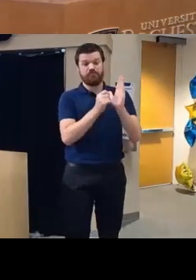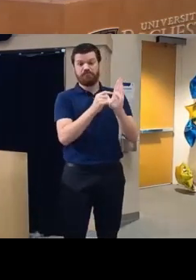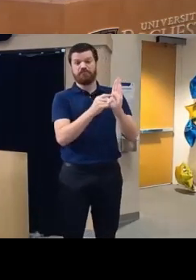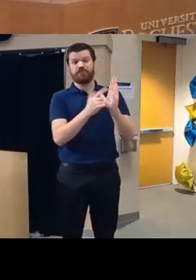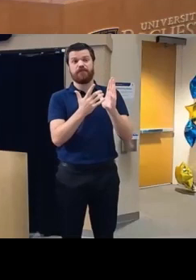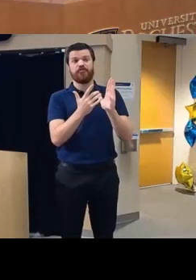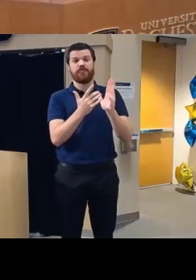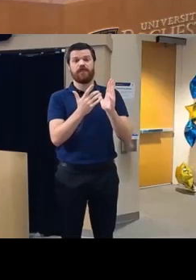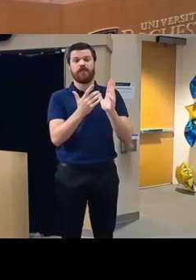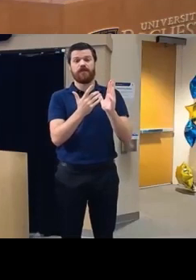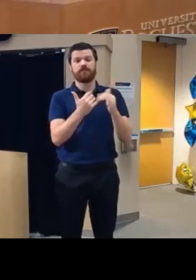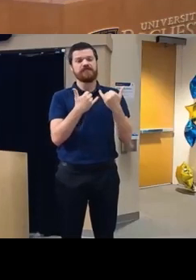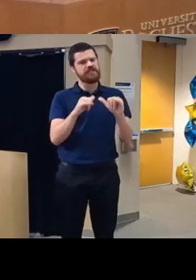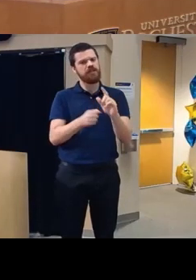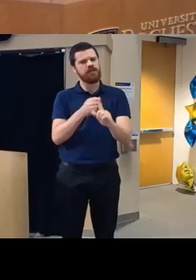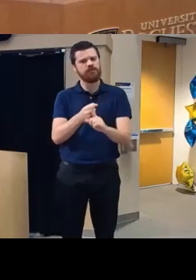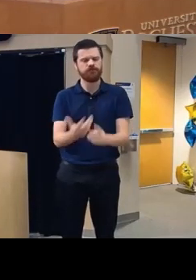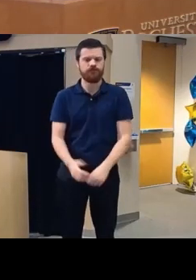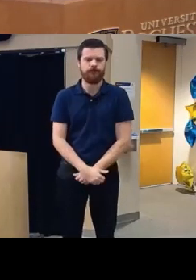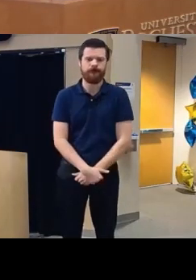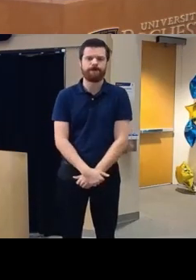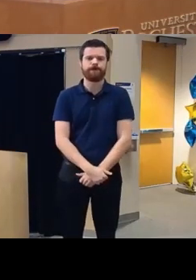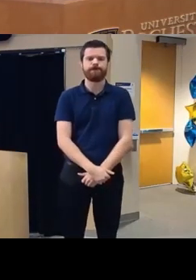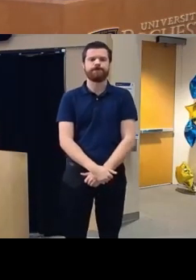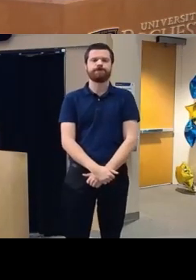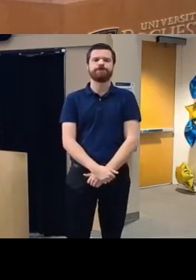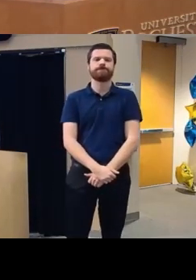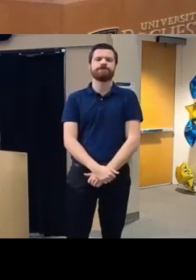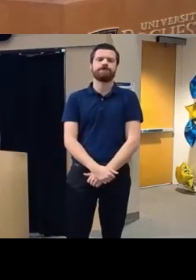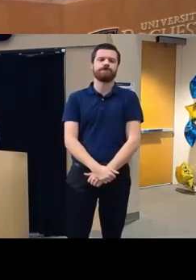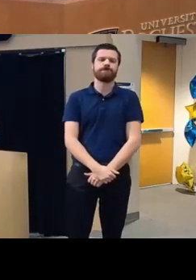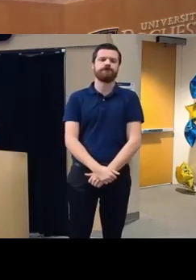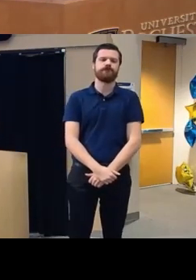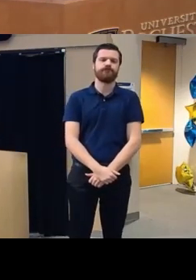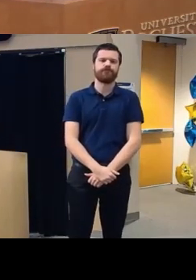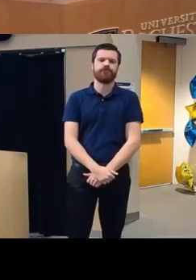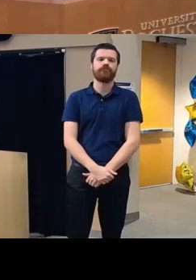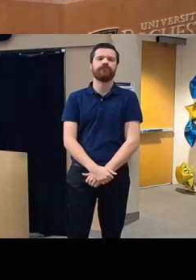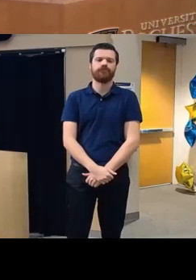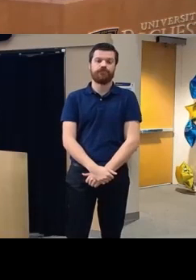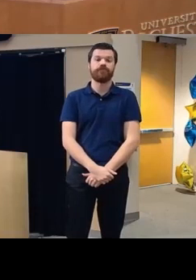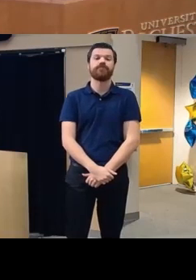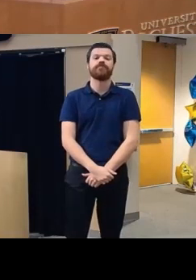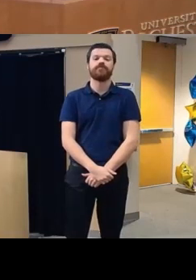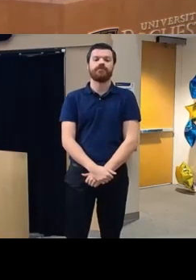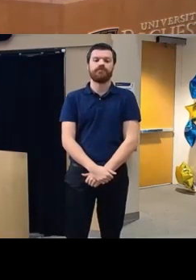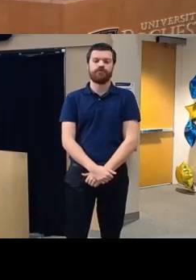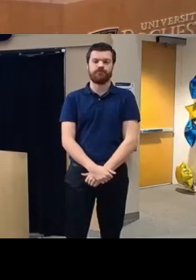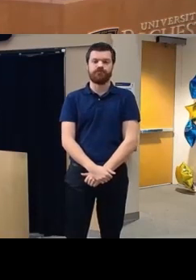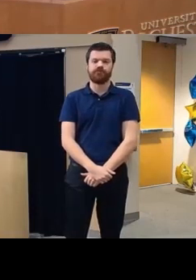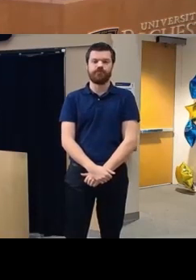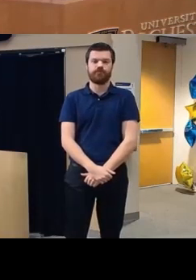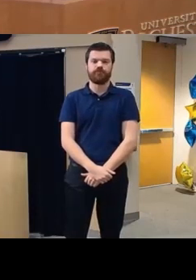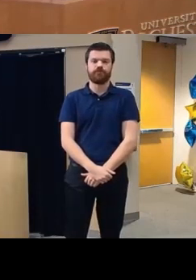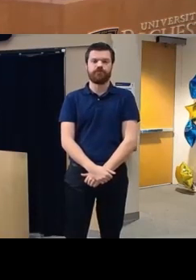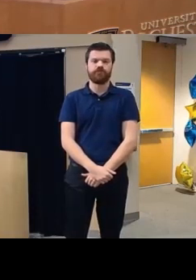had, and hopefully still has, an impact. So essentially in this study, we had divided the